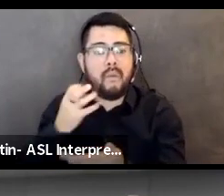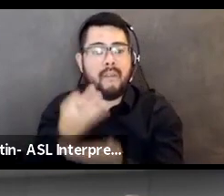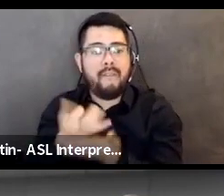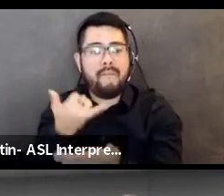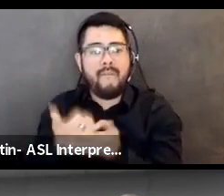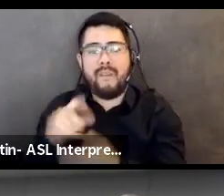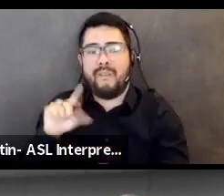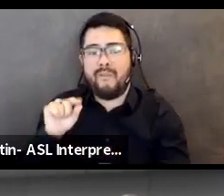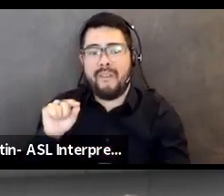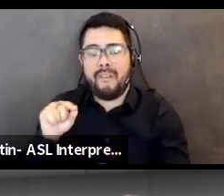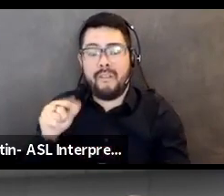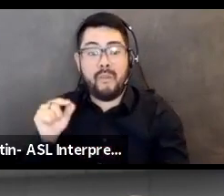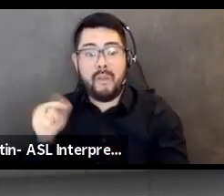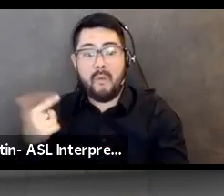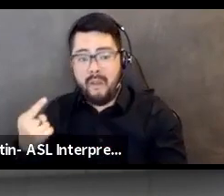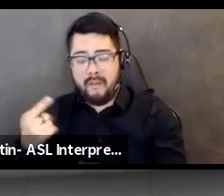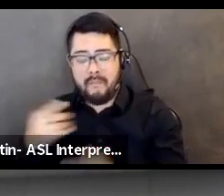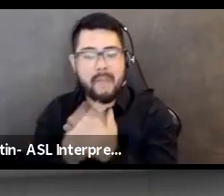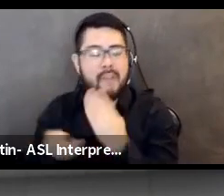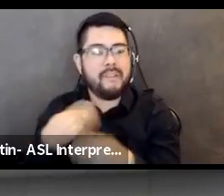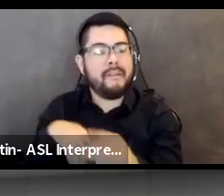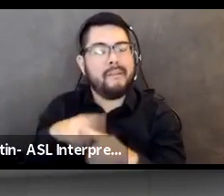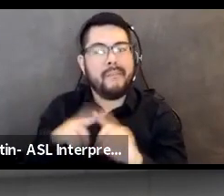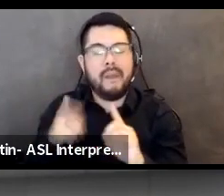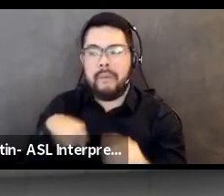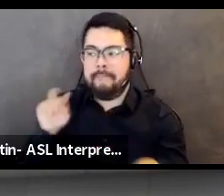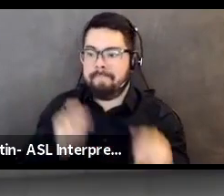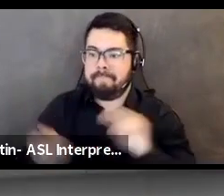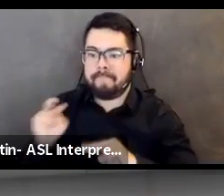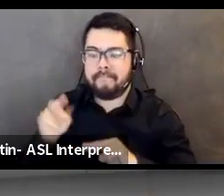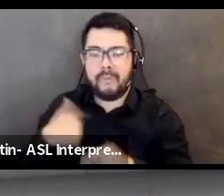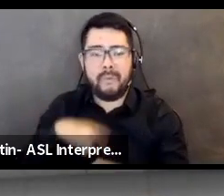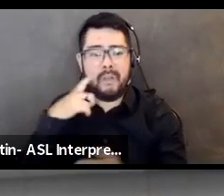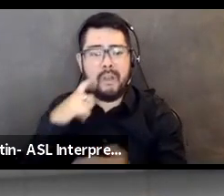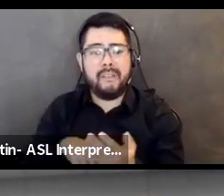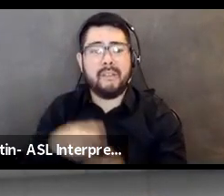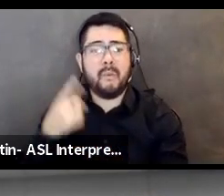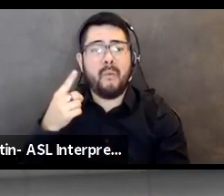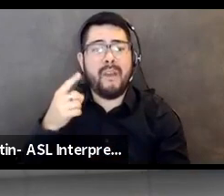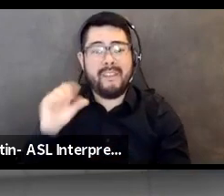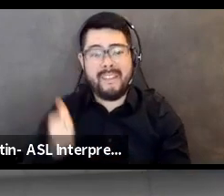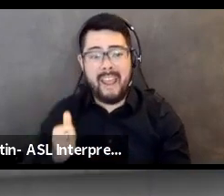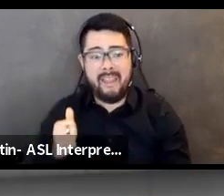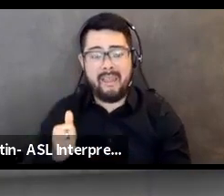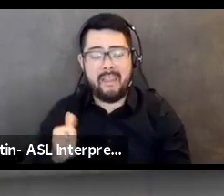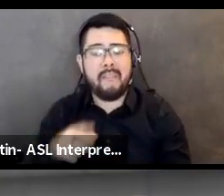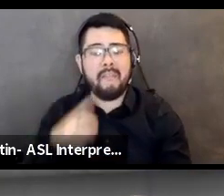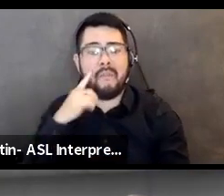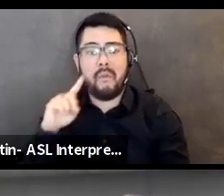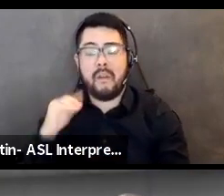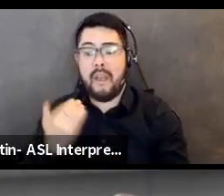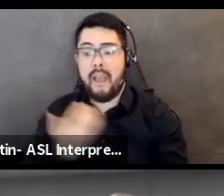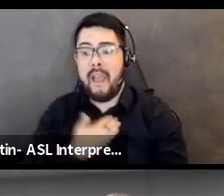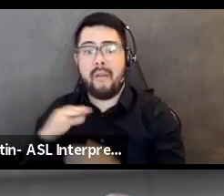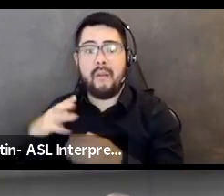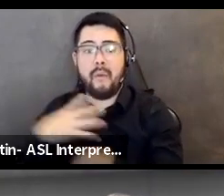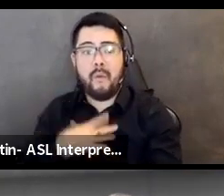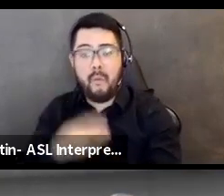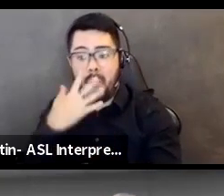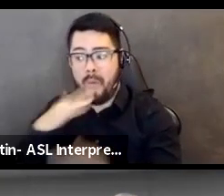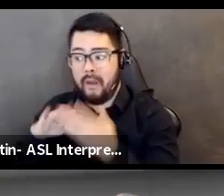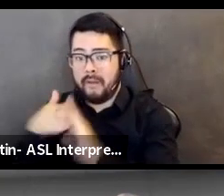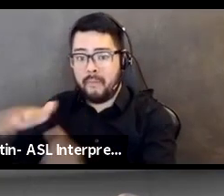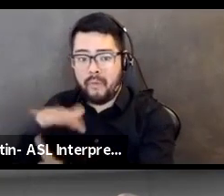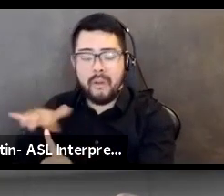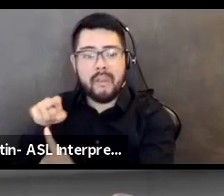however to our dismay these capital improvements which are funded at one tenth of what our white neighborhood counterpart mount greenwood elementary has